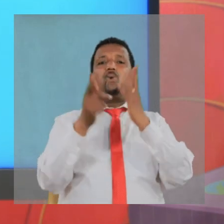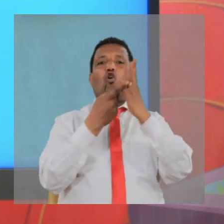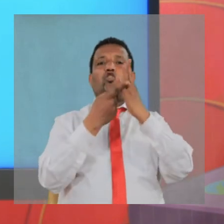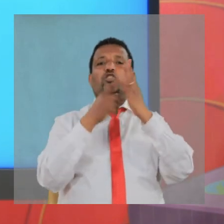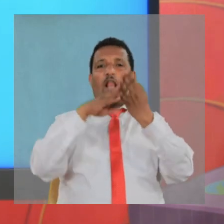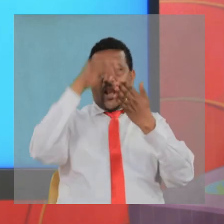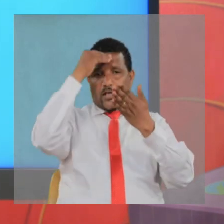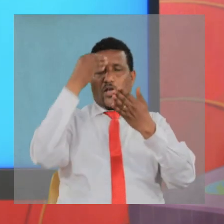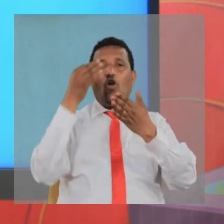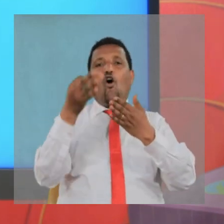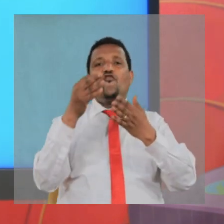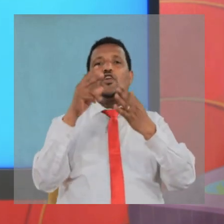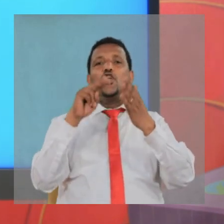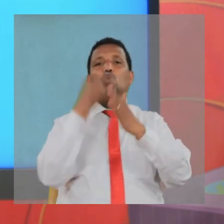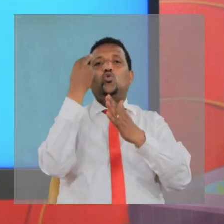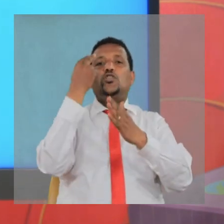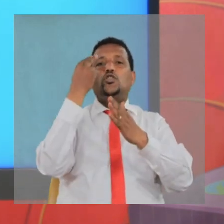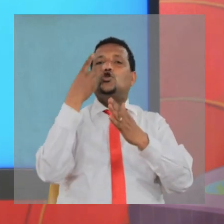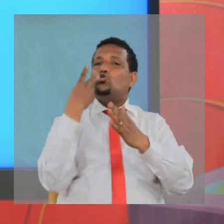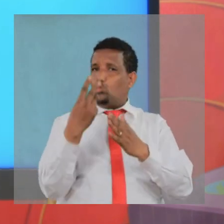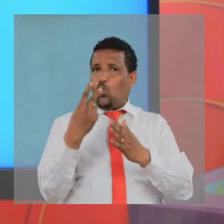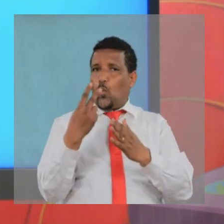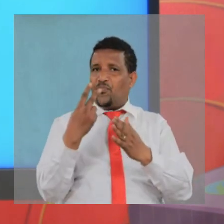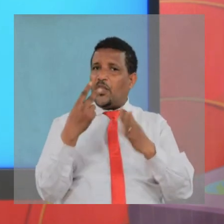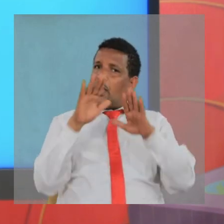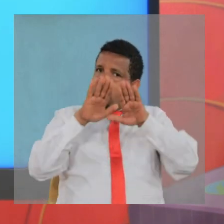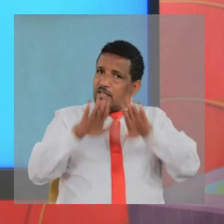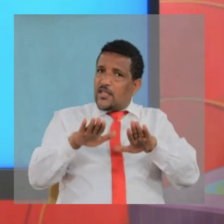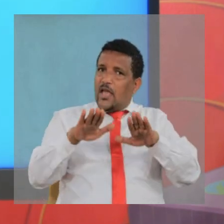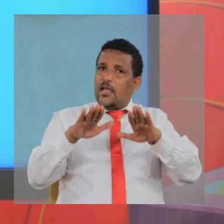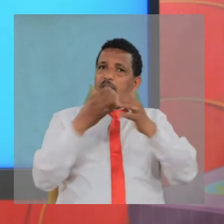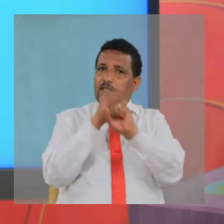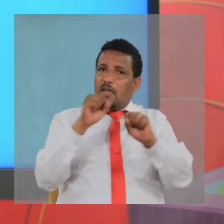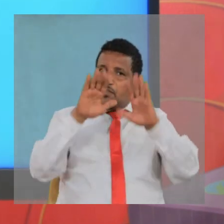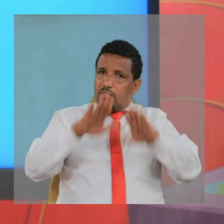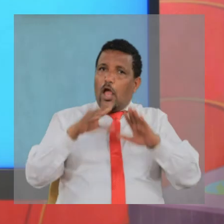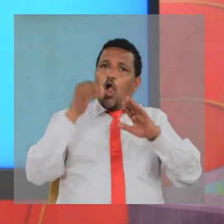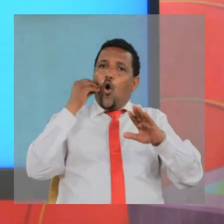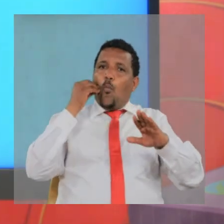fourth lesson of Unit 2. Stay safe, stay home. Thank you.